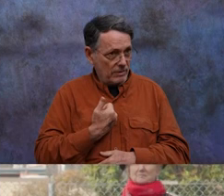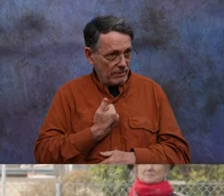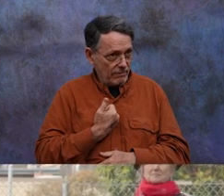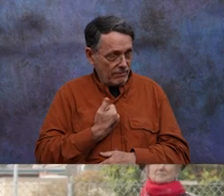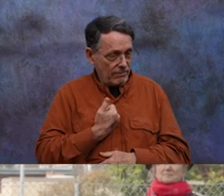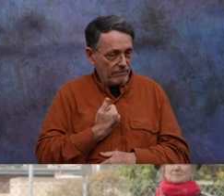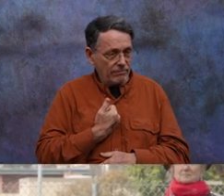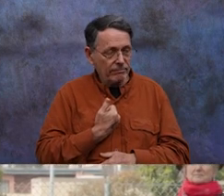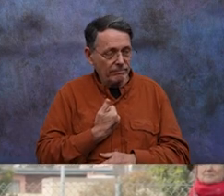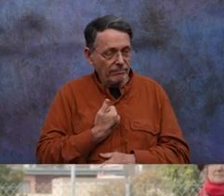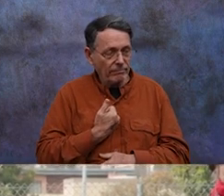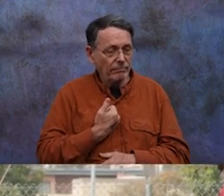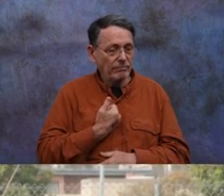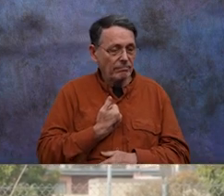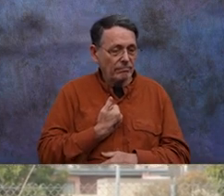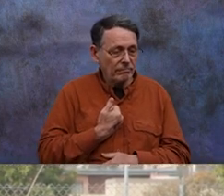in